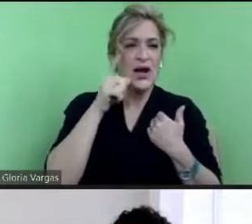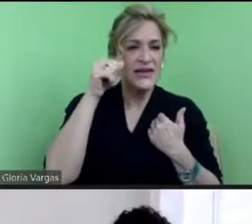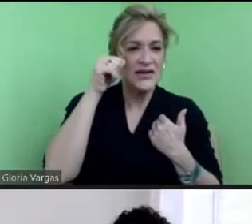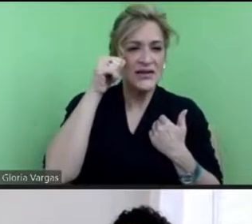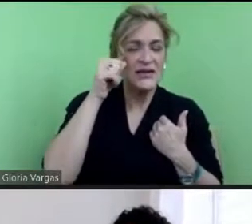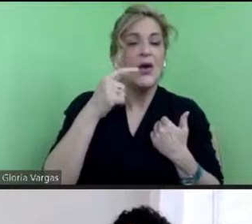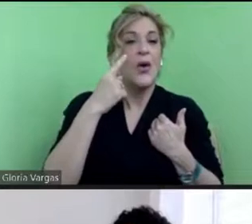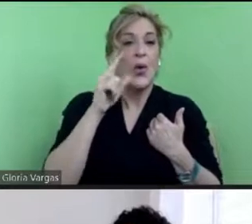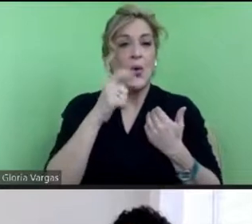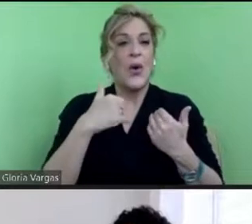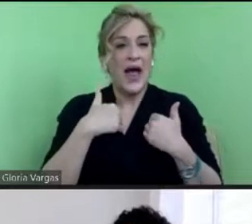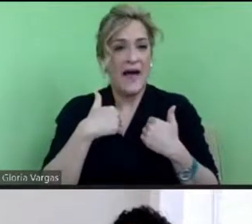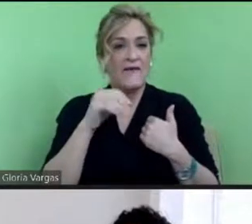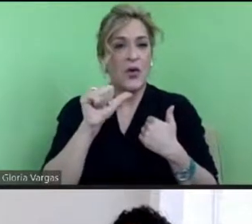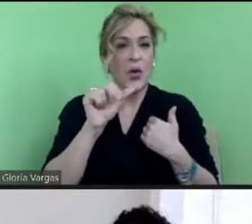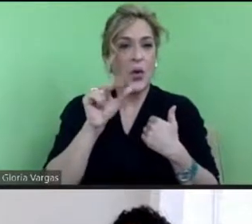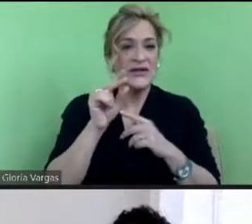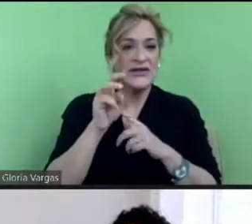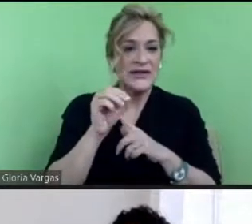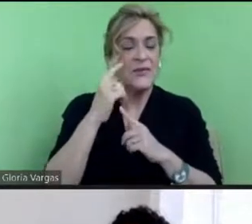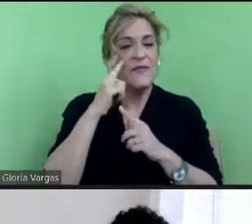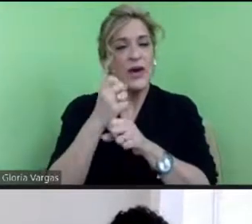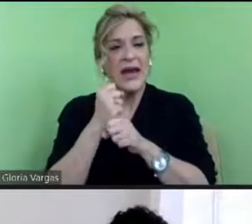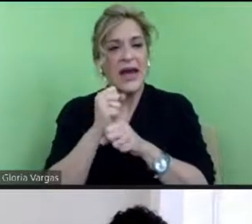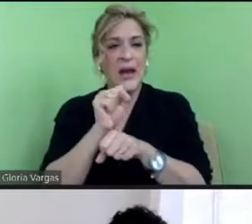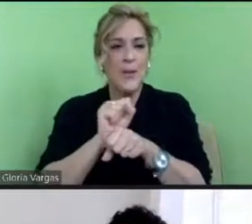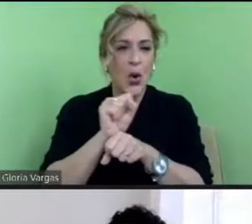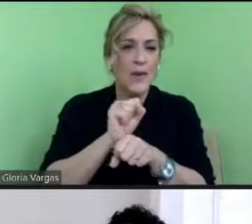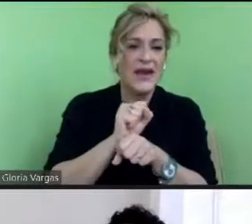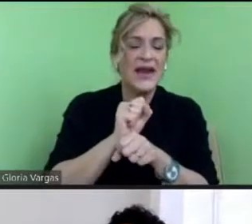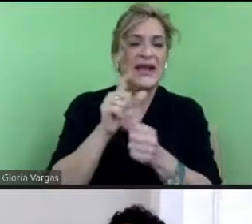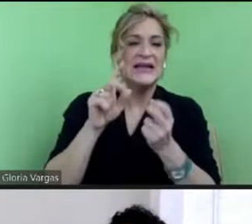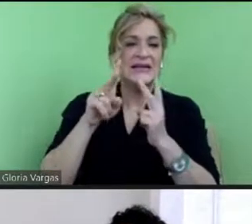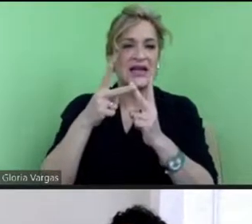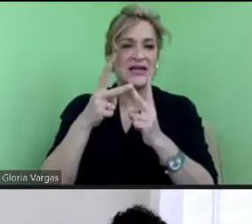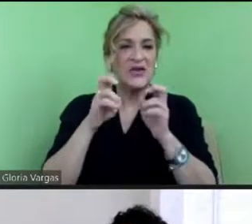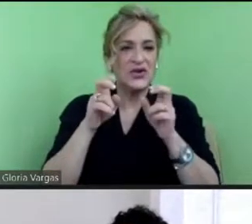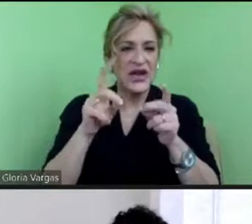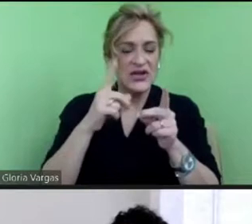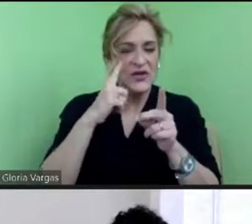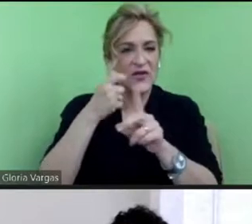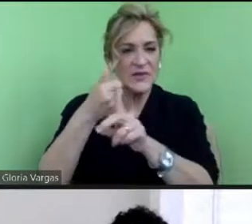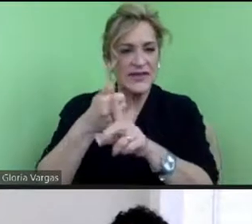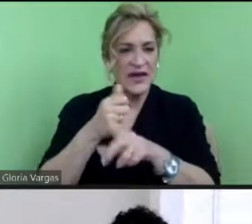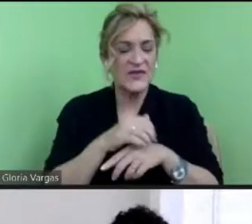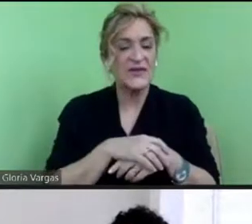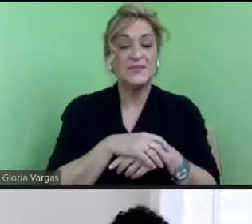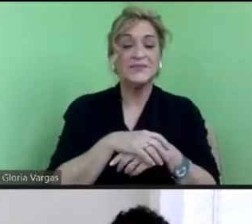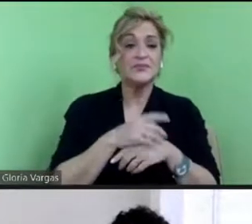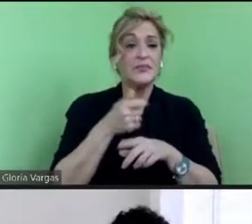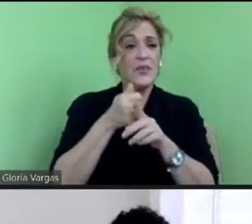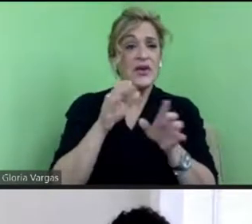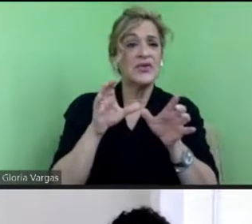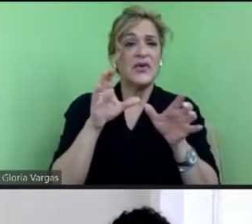employment, post-secondary education, and advocate for themselves. She is certified in